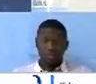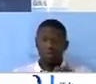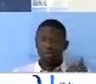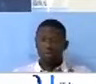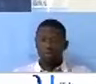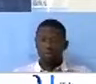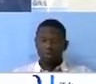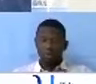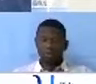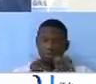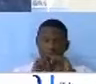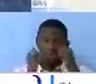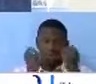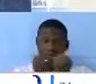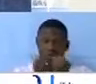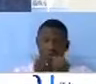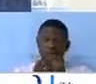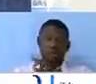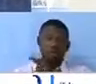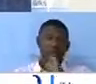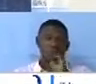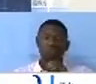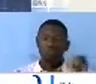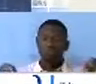society. Mm-hmm. They have done nothing.